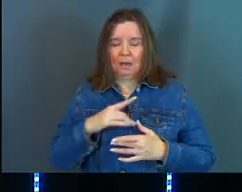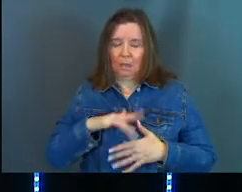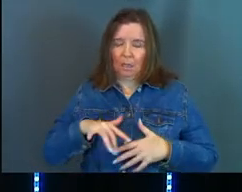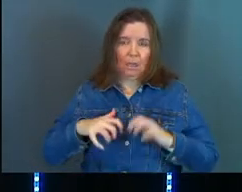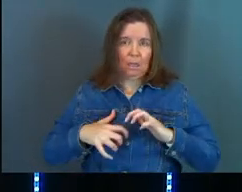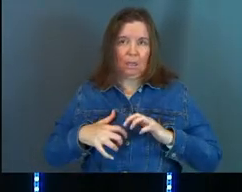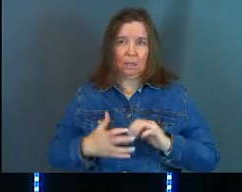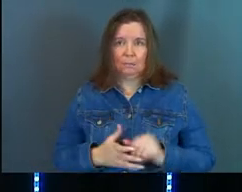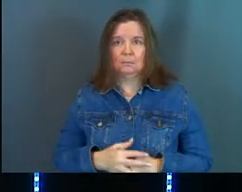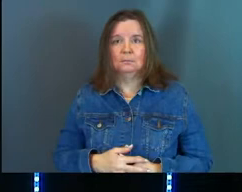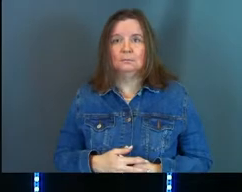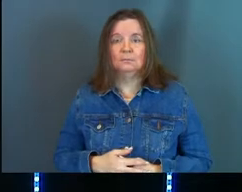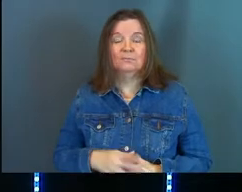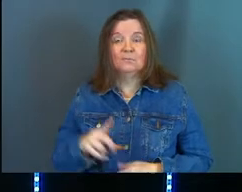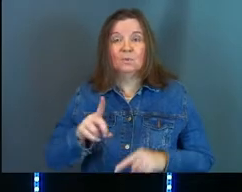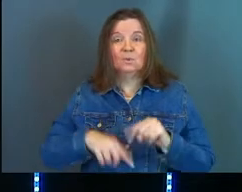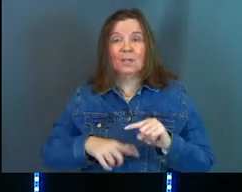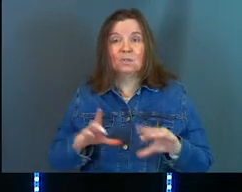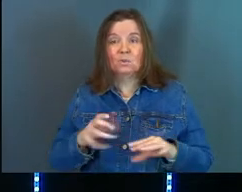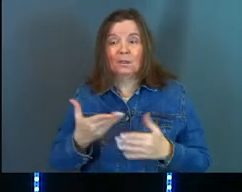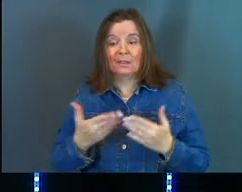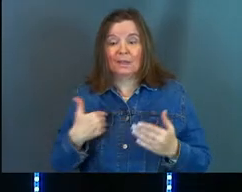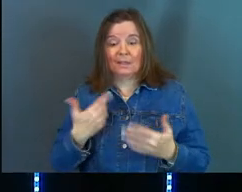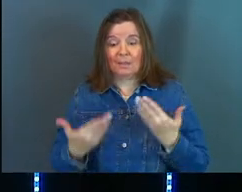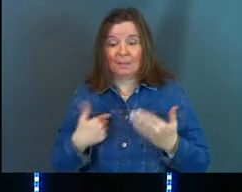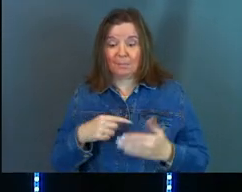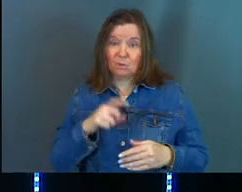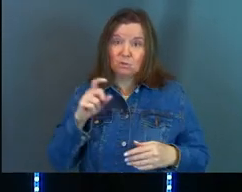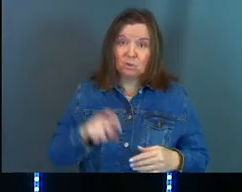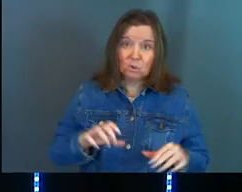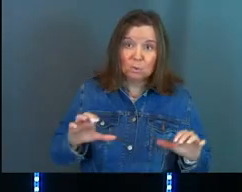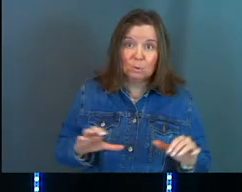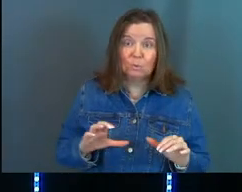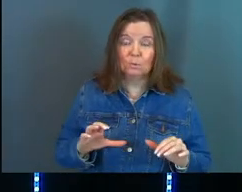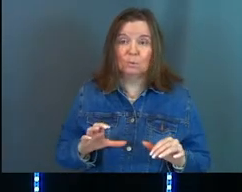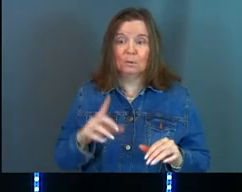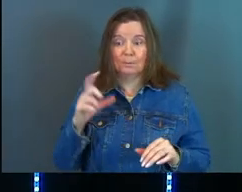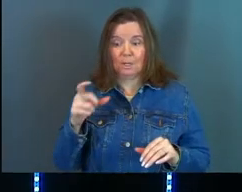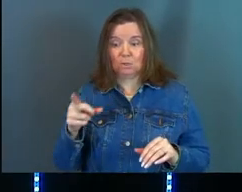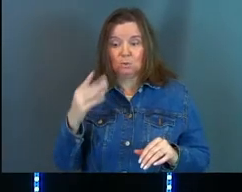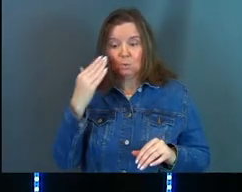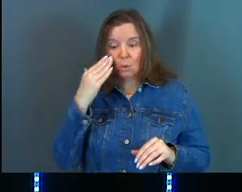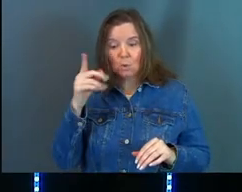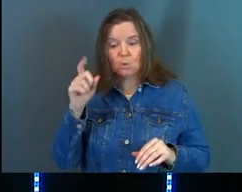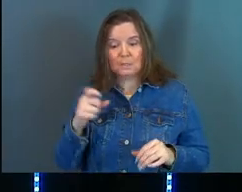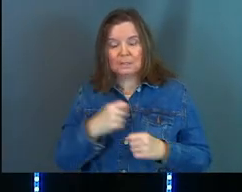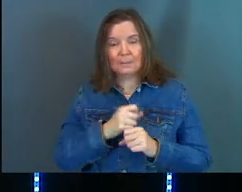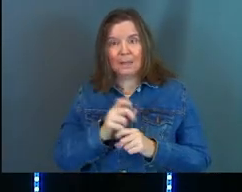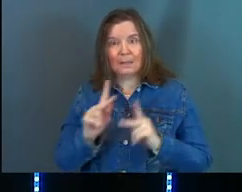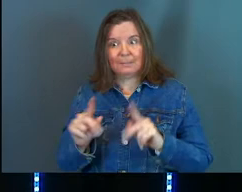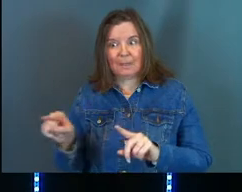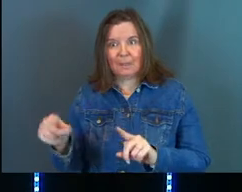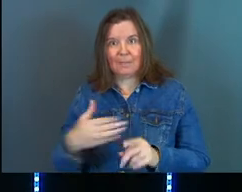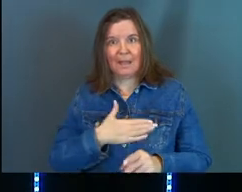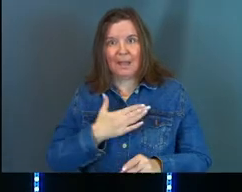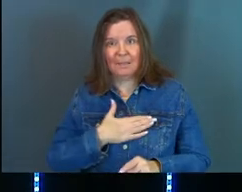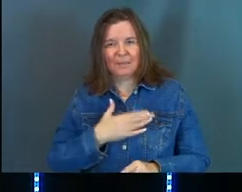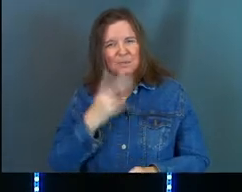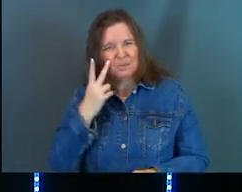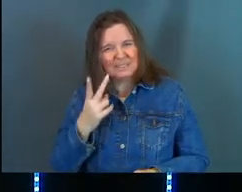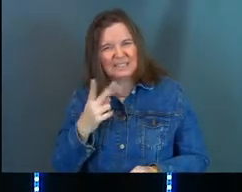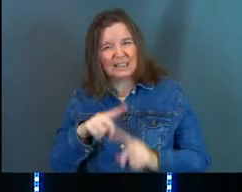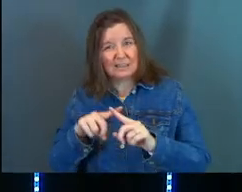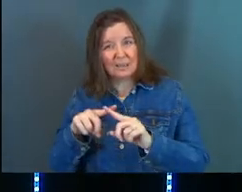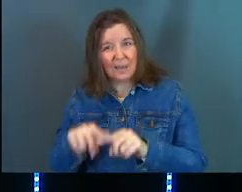freezes you. You can't do the things that maybe you should do because you know you need to make these people happy.